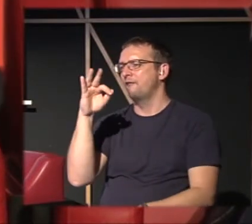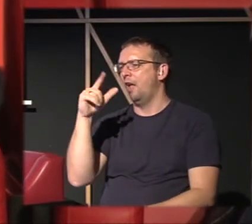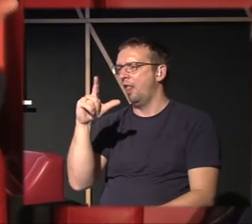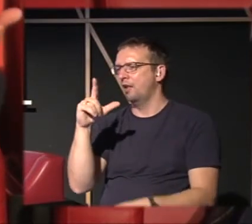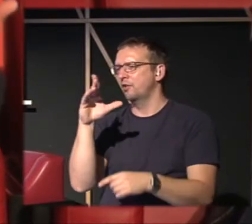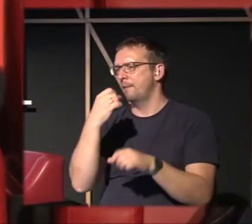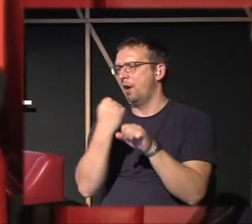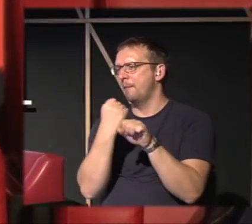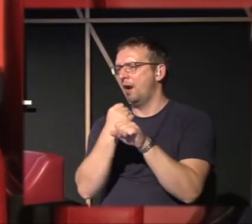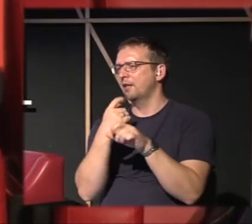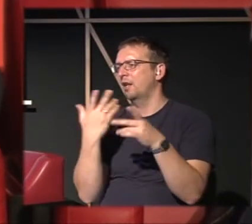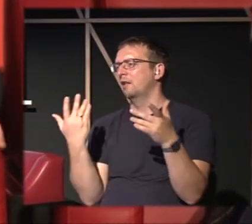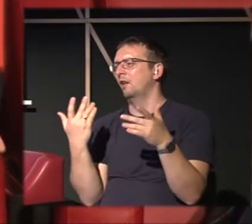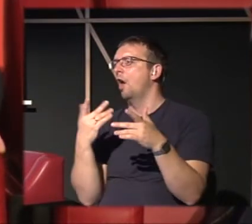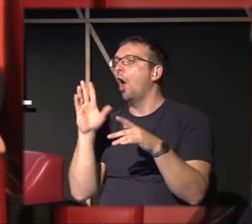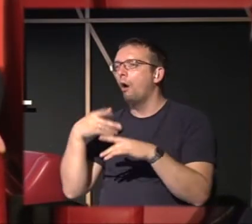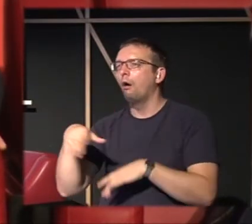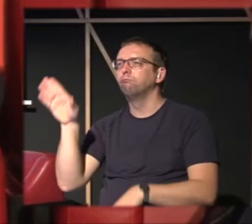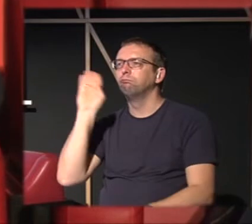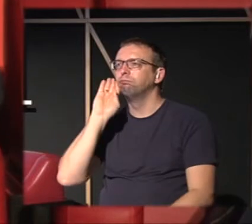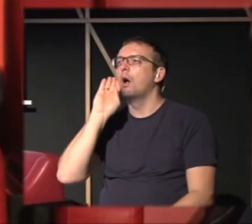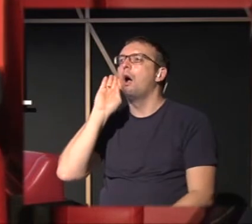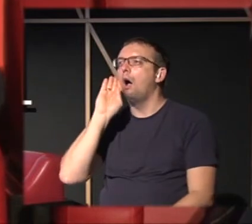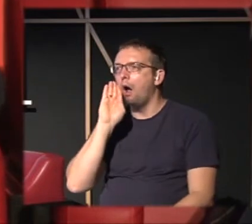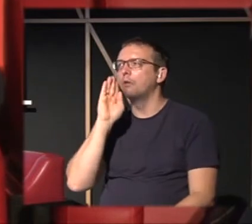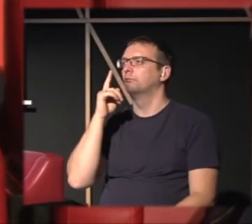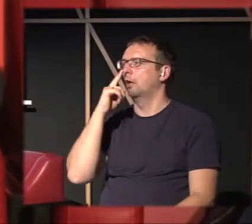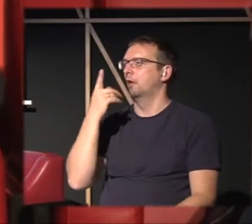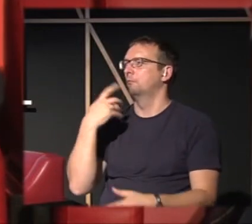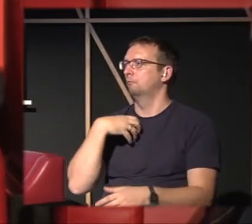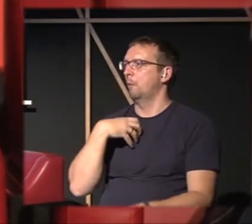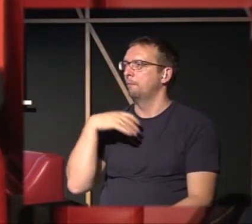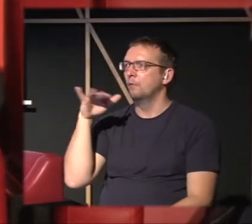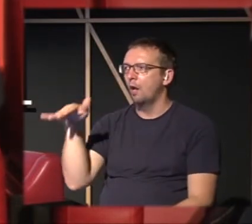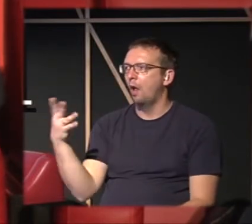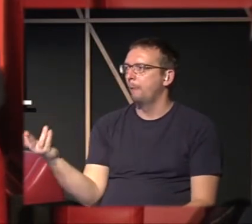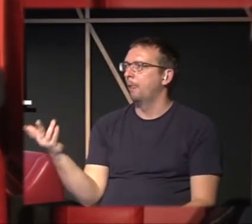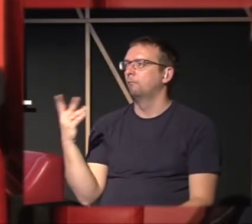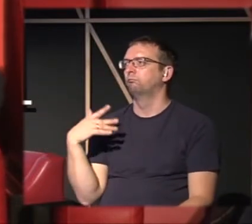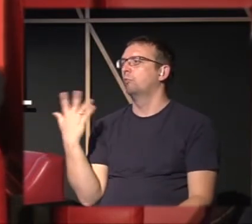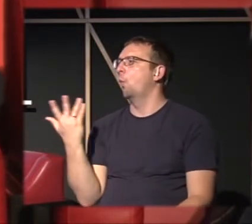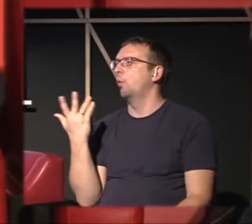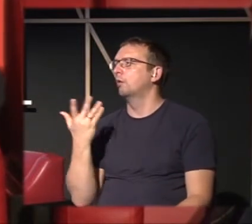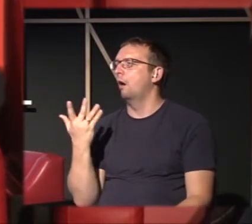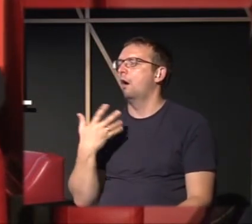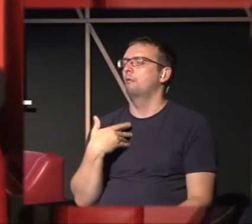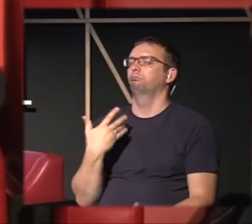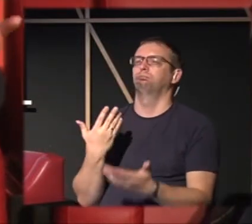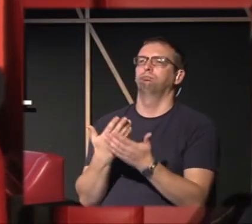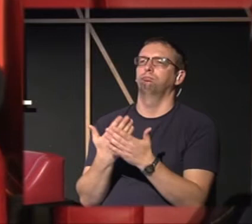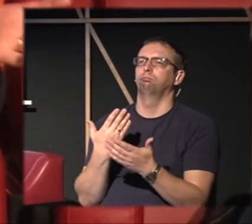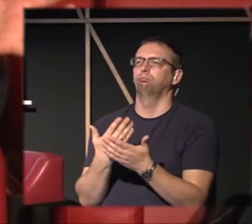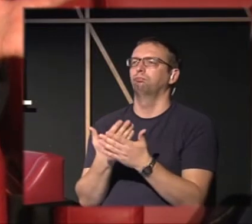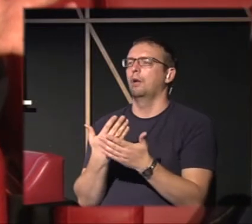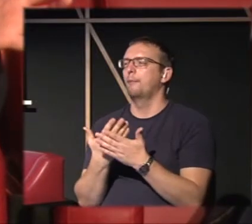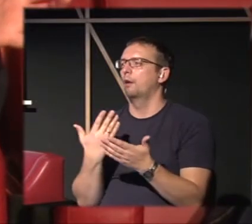will encourage the clubs, and very much, Elena said, they'll send out their communication plans, and they'll encourage clubs to do. And what they did